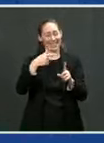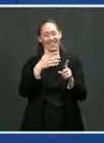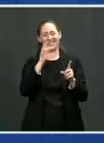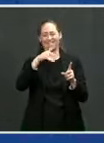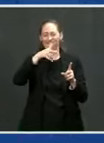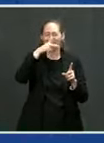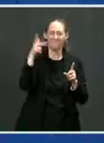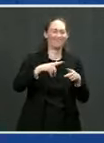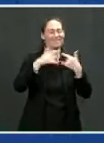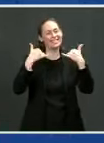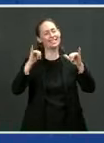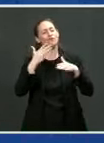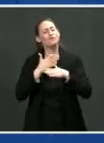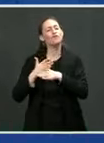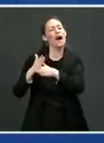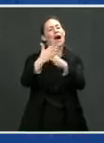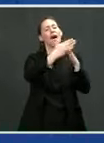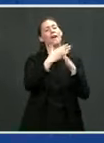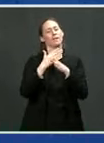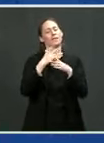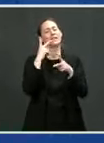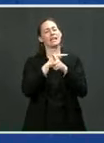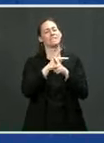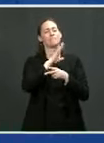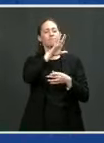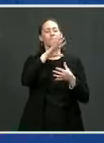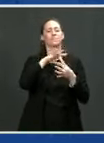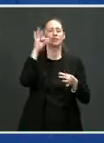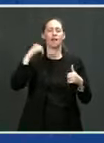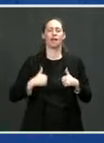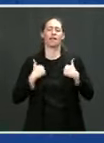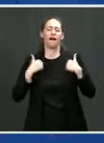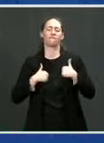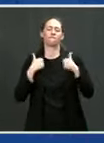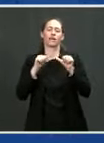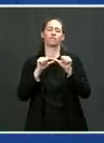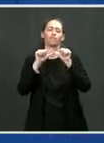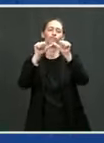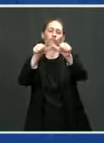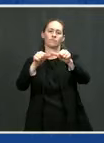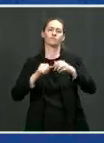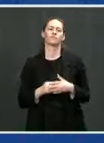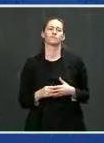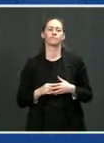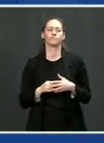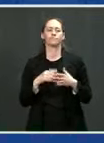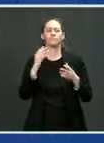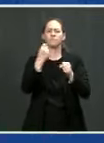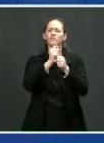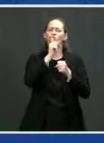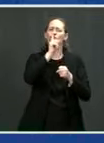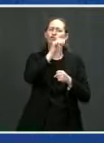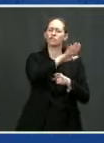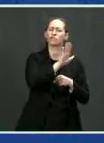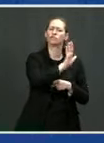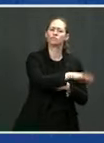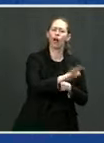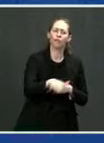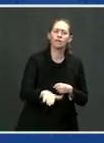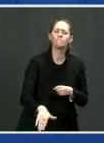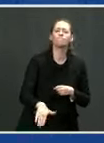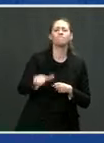memory alive. To make sure his young children grow up knowing their dad and remembering